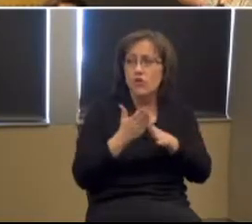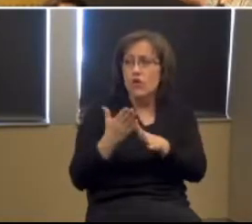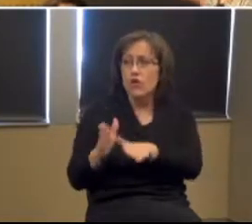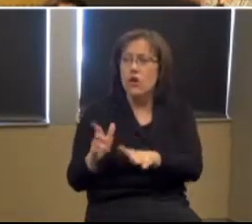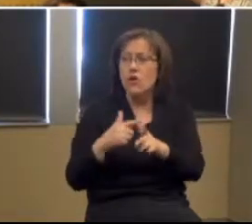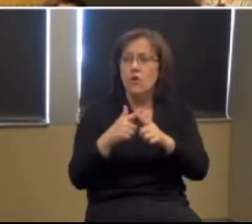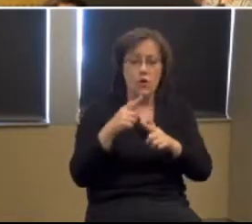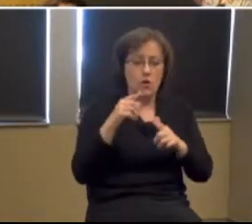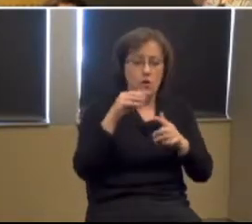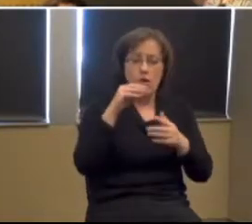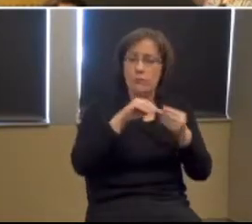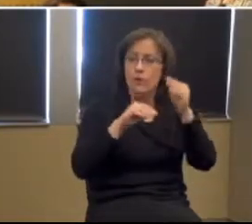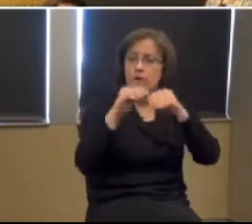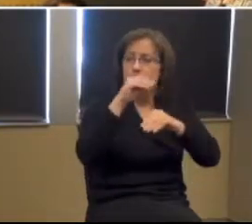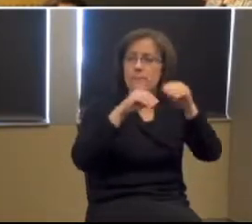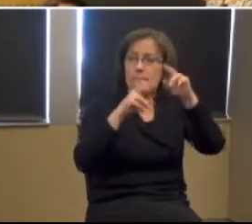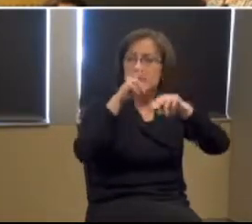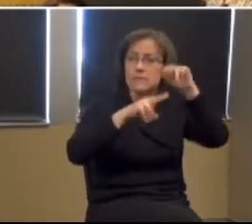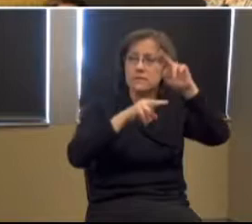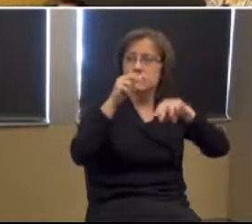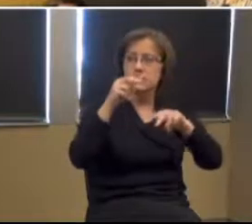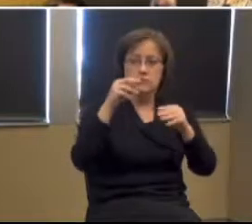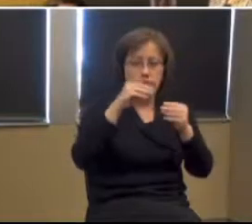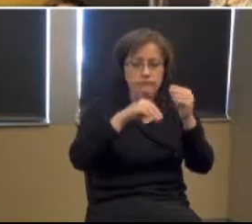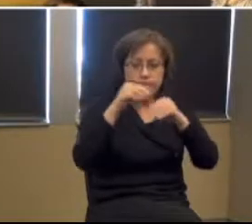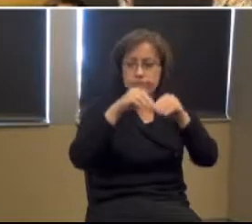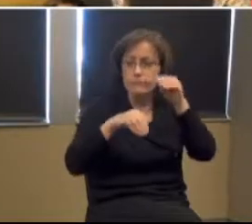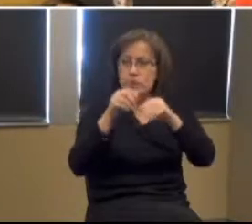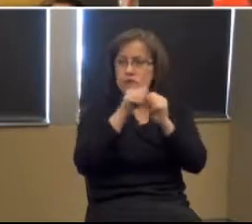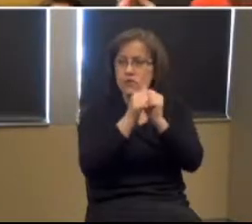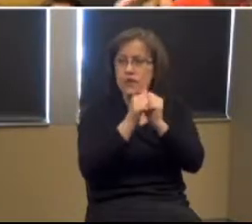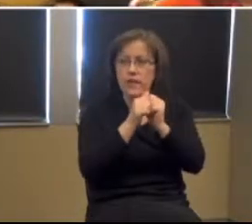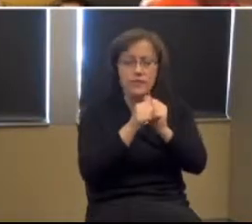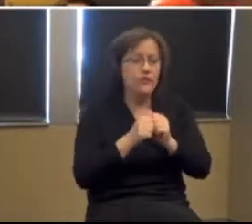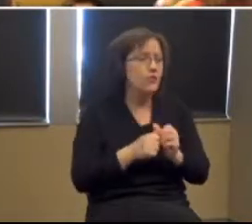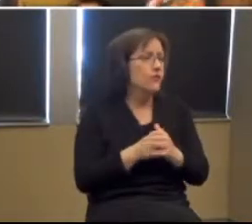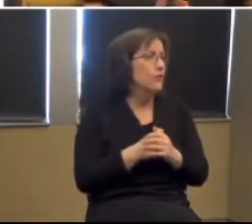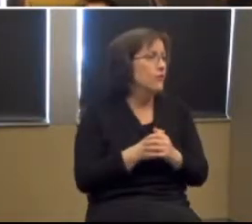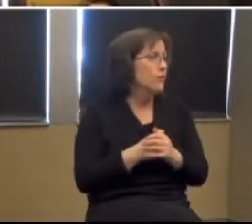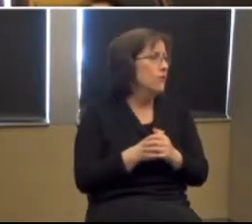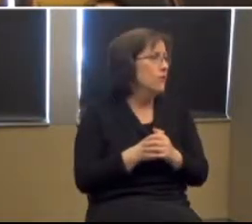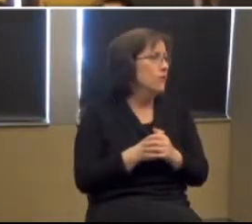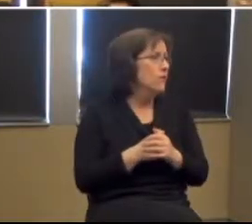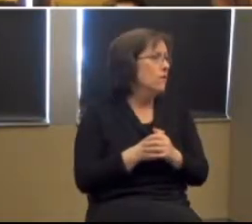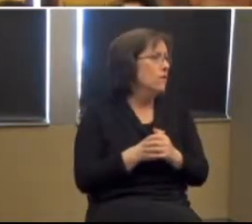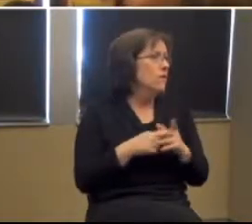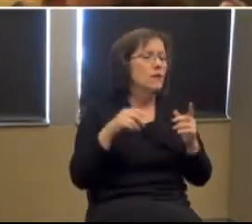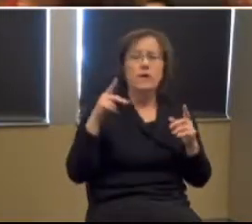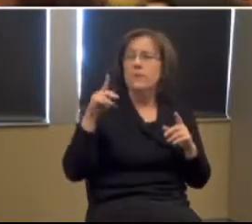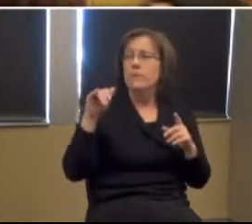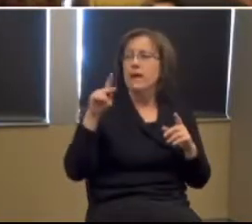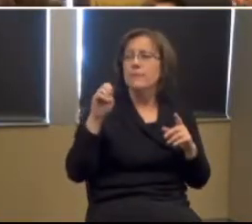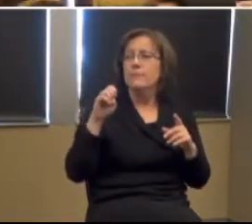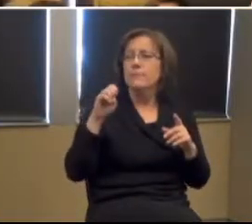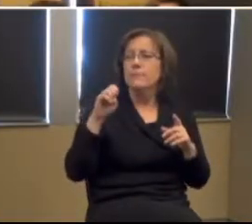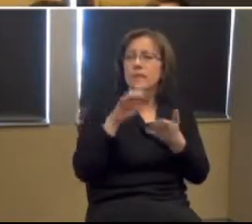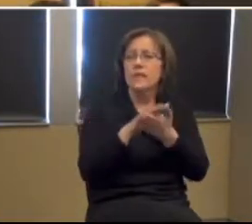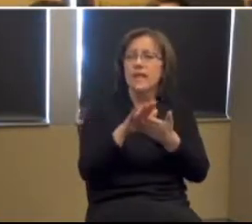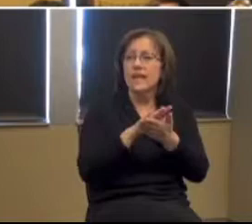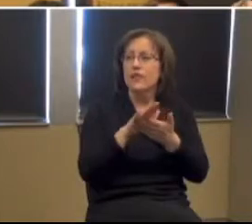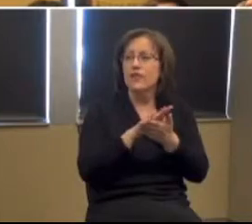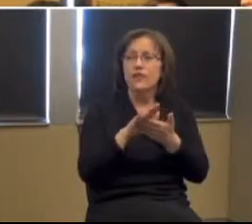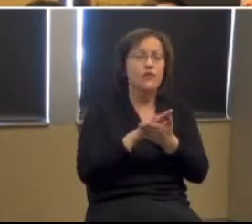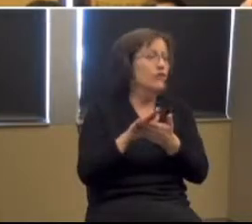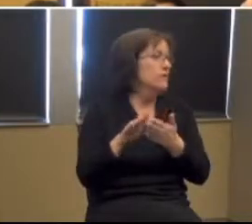I used to use these for assembly a lot. There's 1,000,001 uses for pipe cleaners, and I have, I think, beads up there